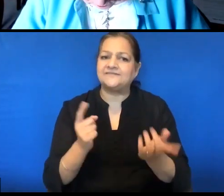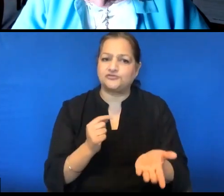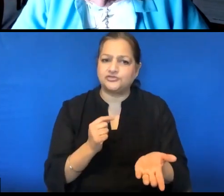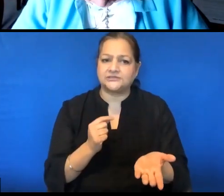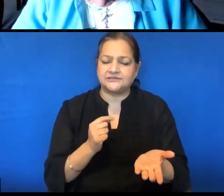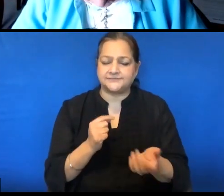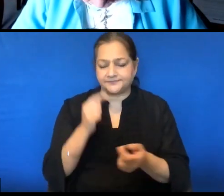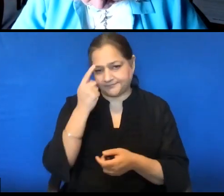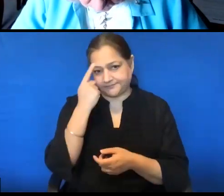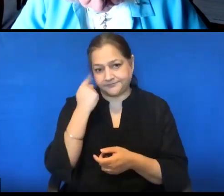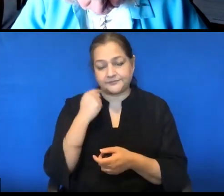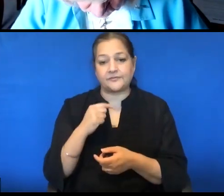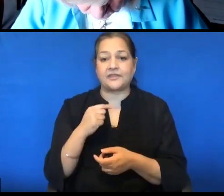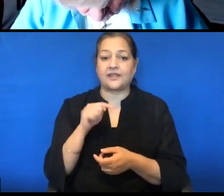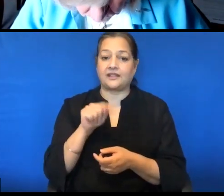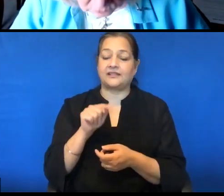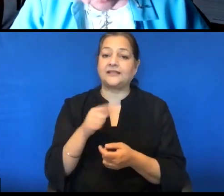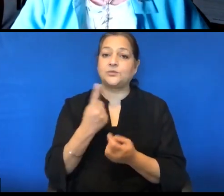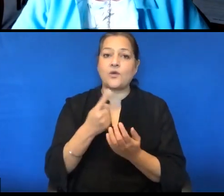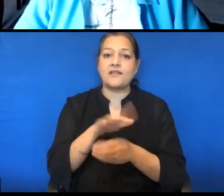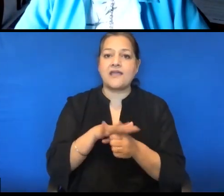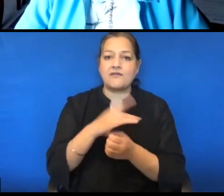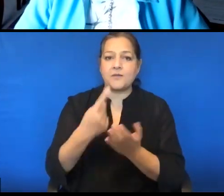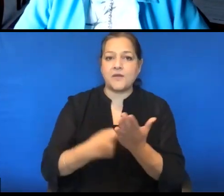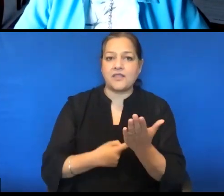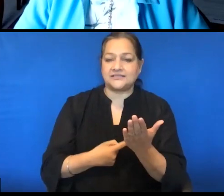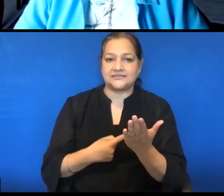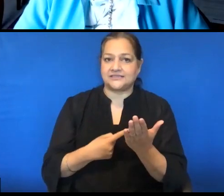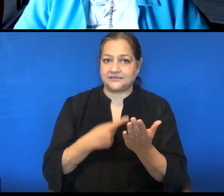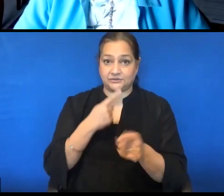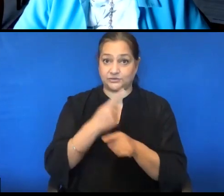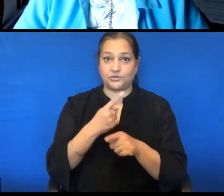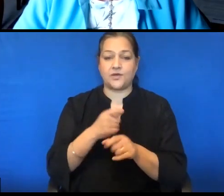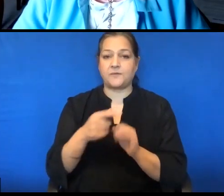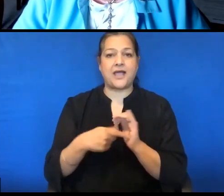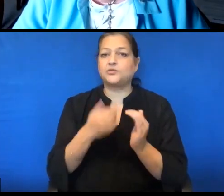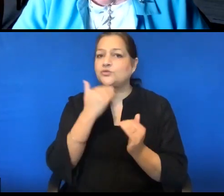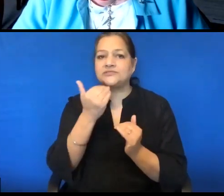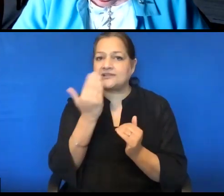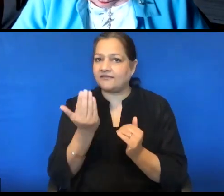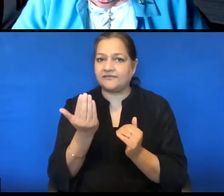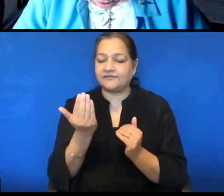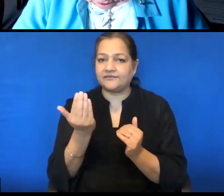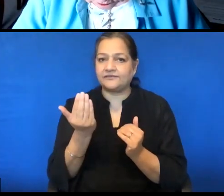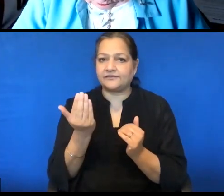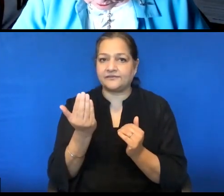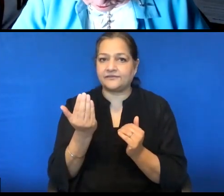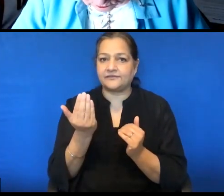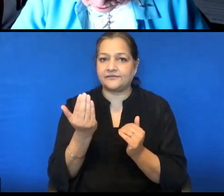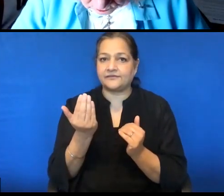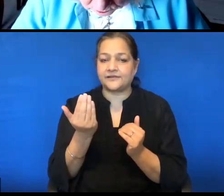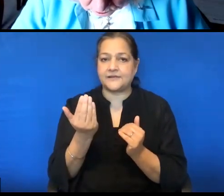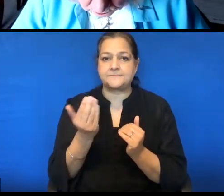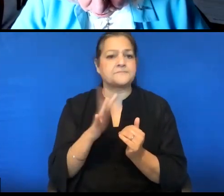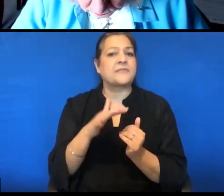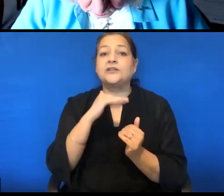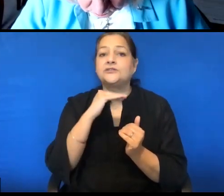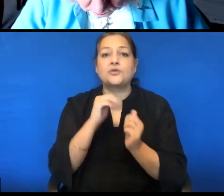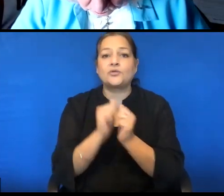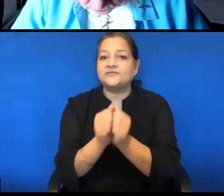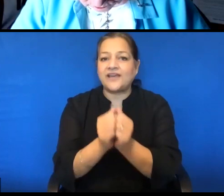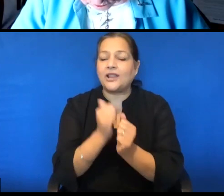areas of policy which is not often talked about enough, and it's not valued anywhere near enough. It's one of those